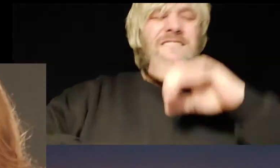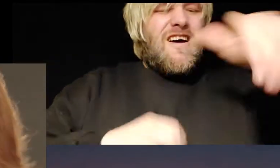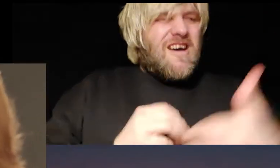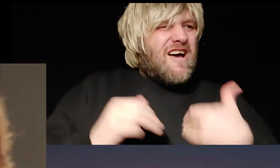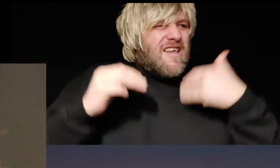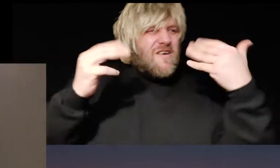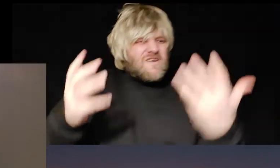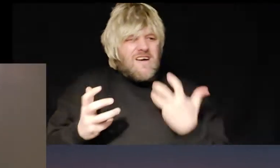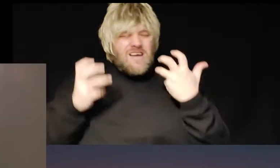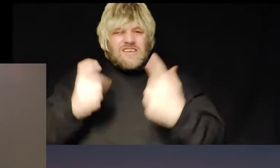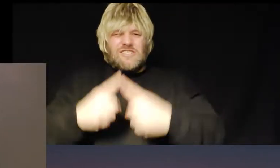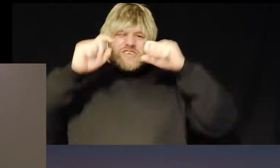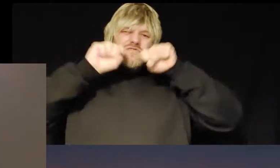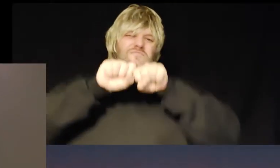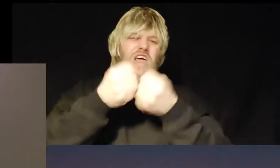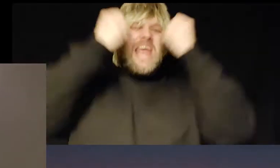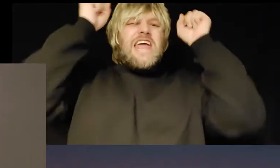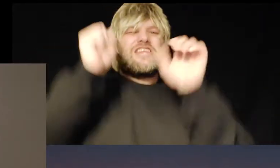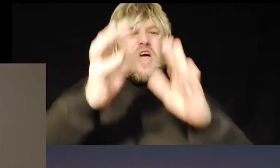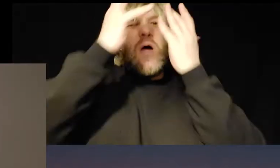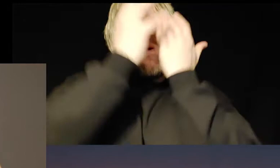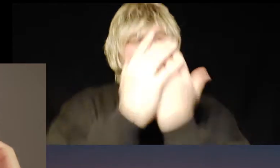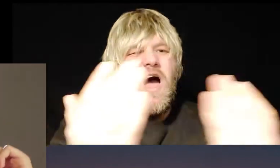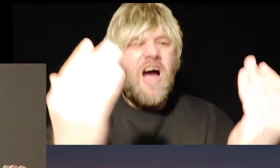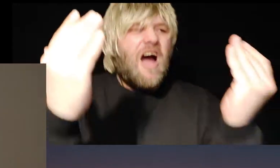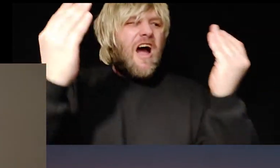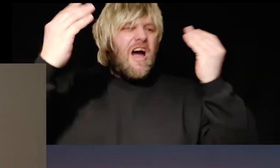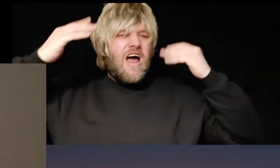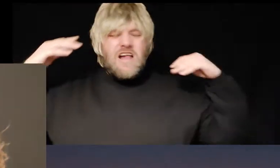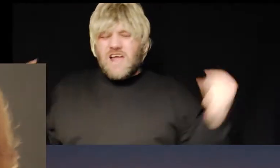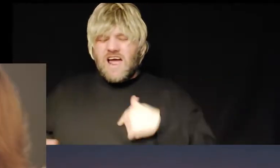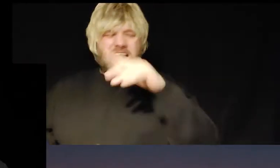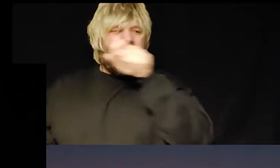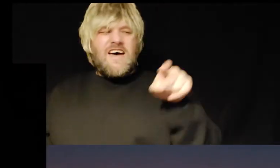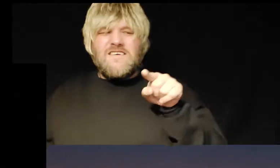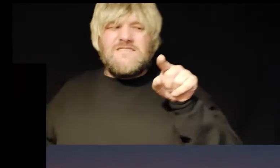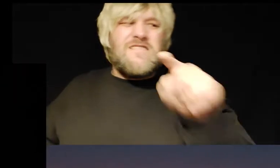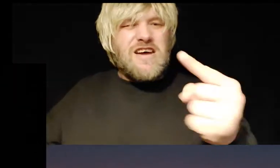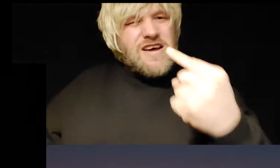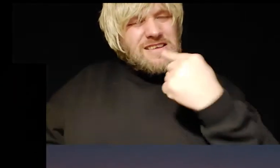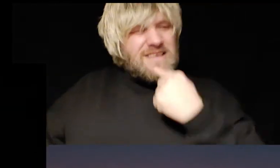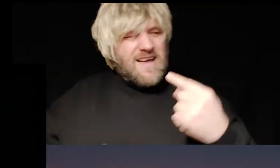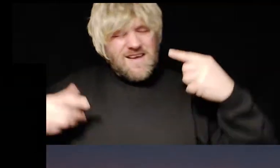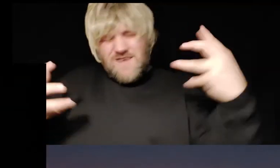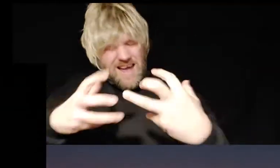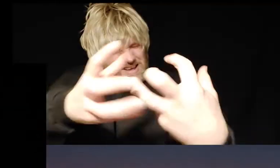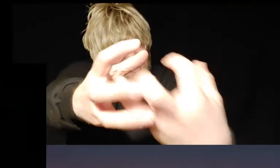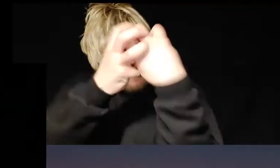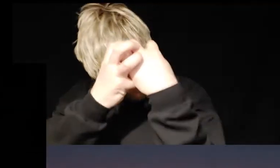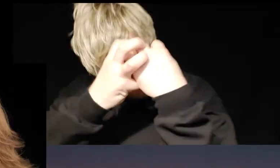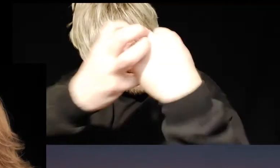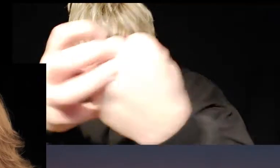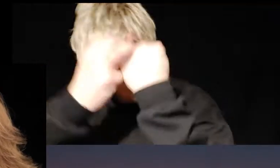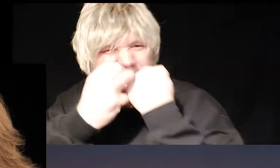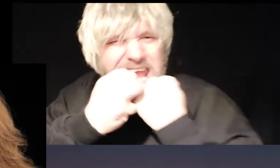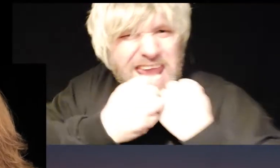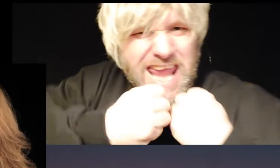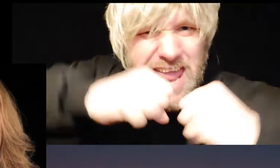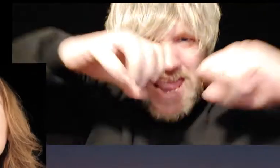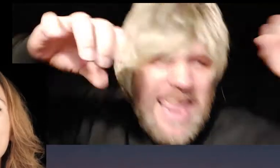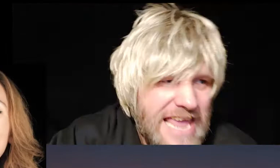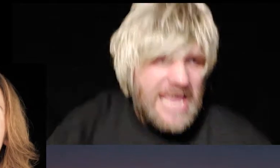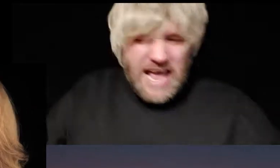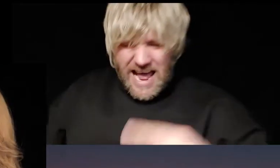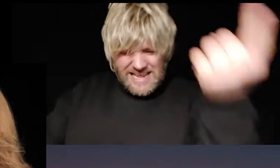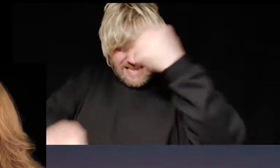All I wanted was to break your walls, all you ever did was wreck